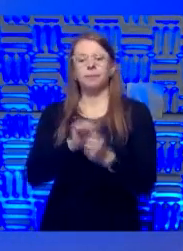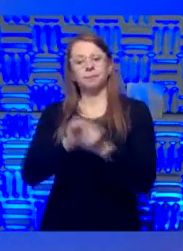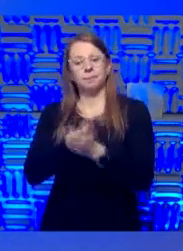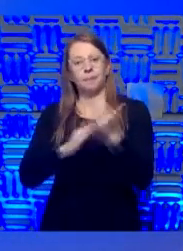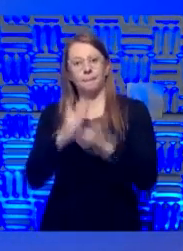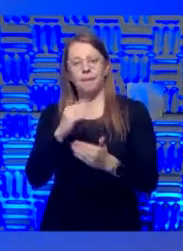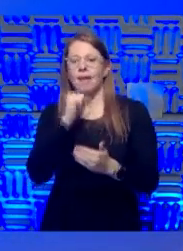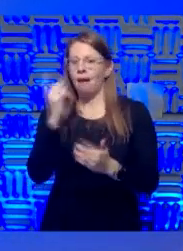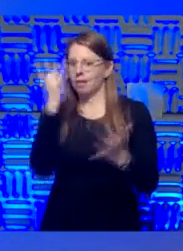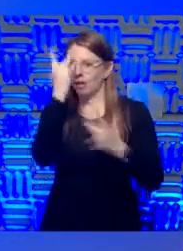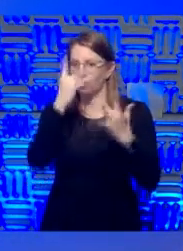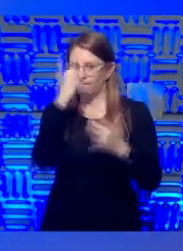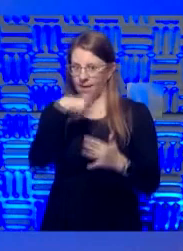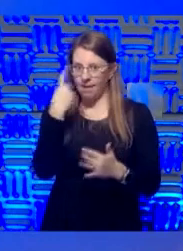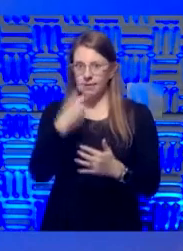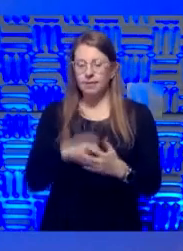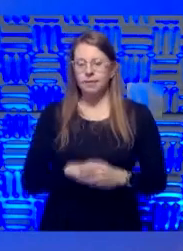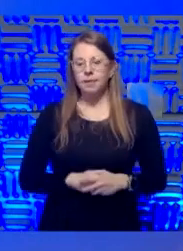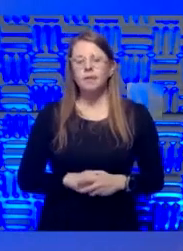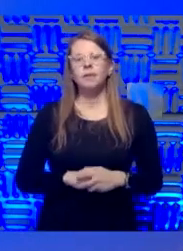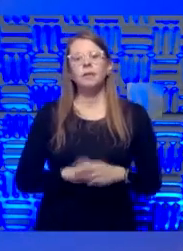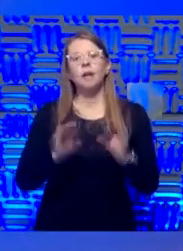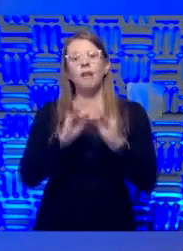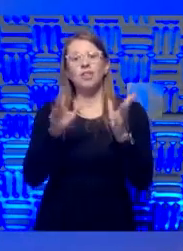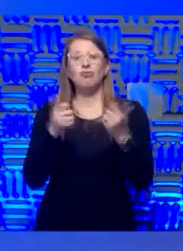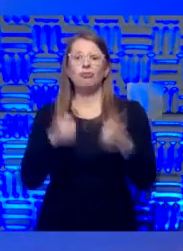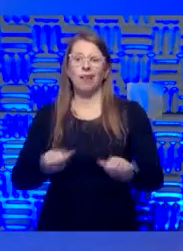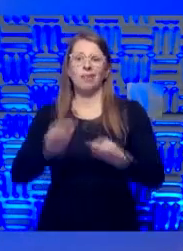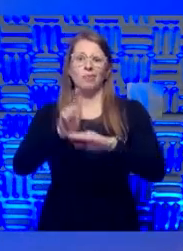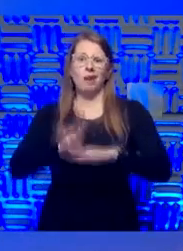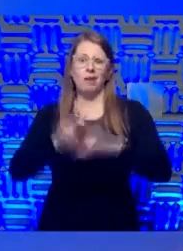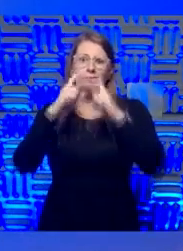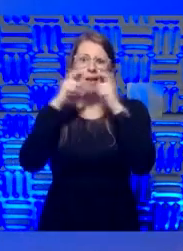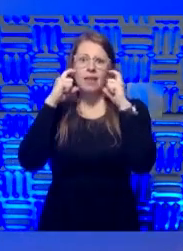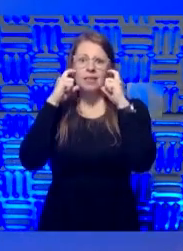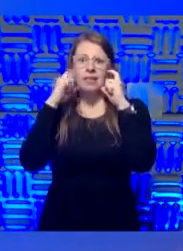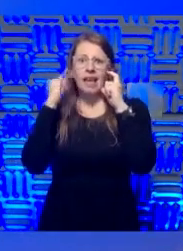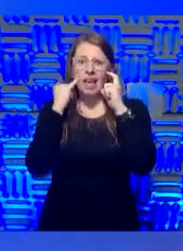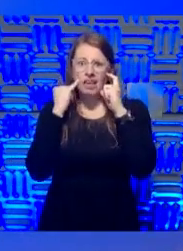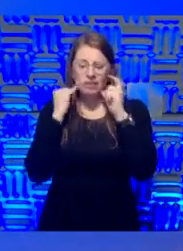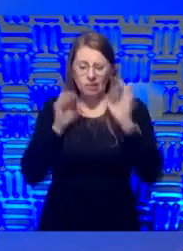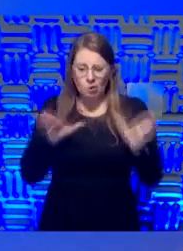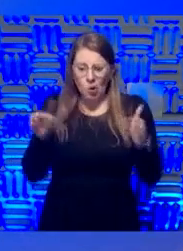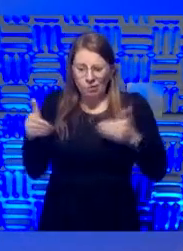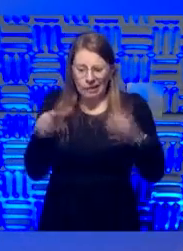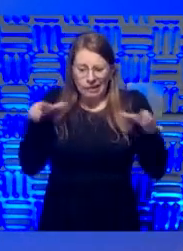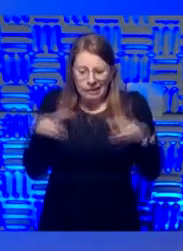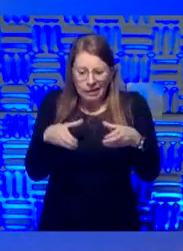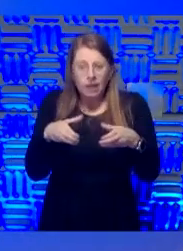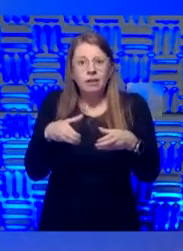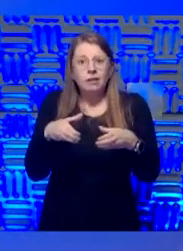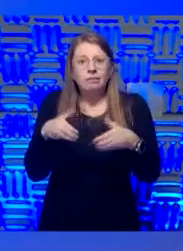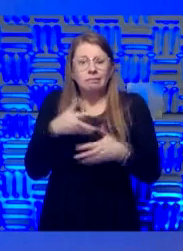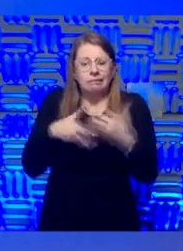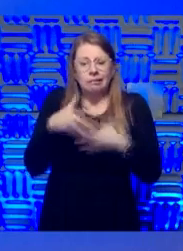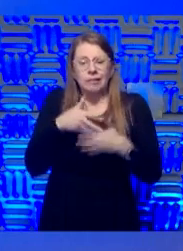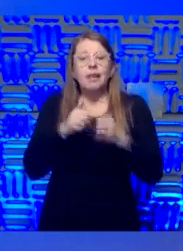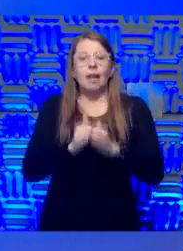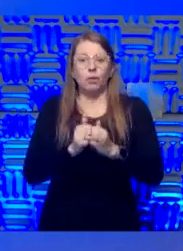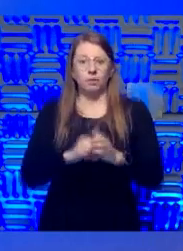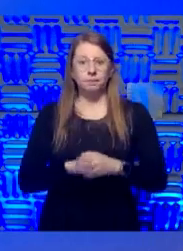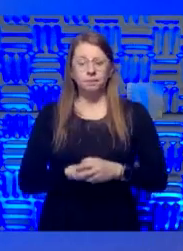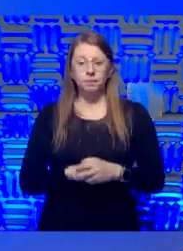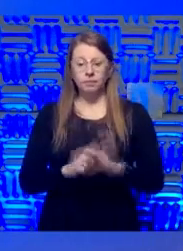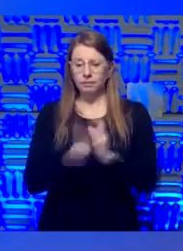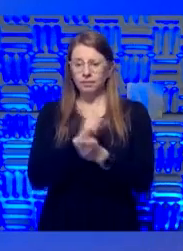not touching your face, obviously trying to wear masks when you're in confined spaces. I don't think it should change anything because we all